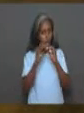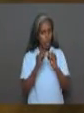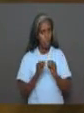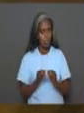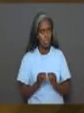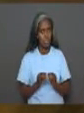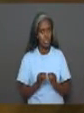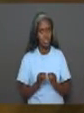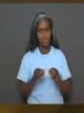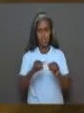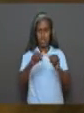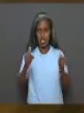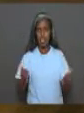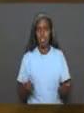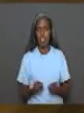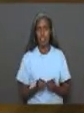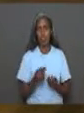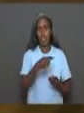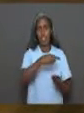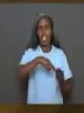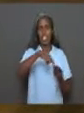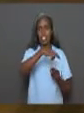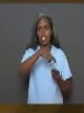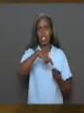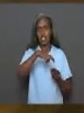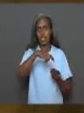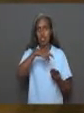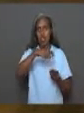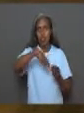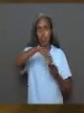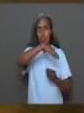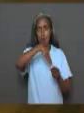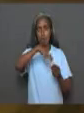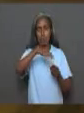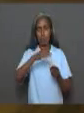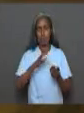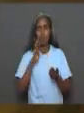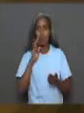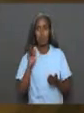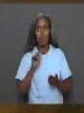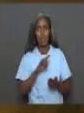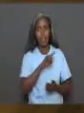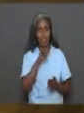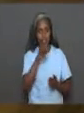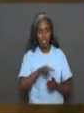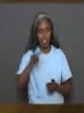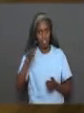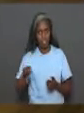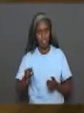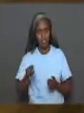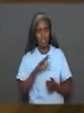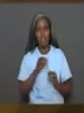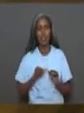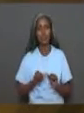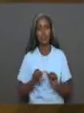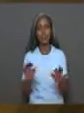calculate the area of a region bounded by curves of continuous